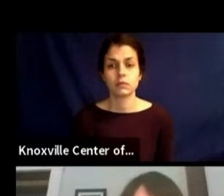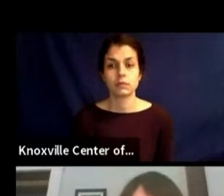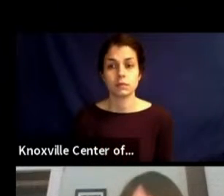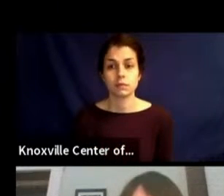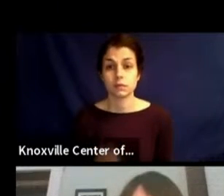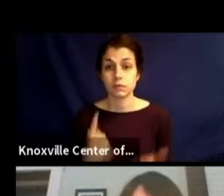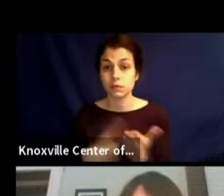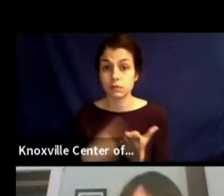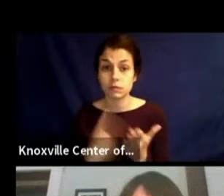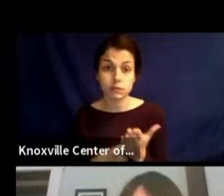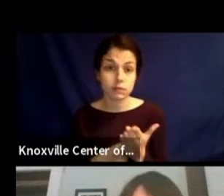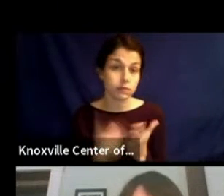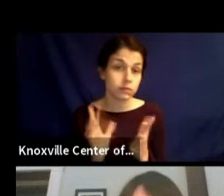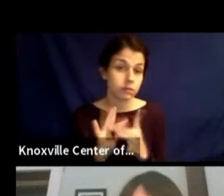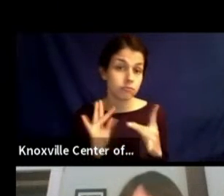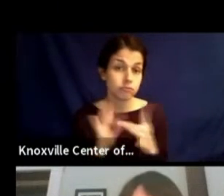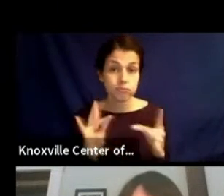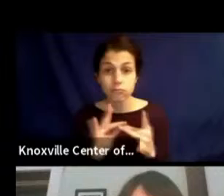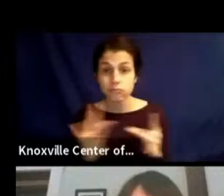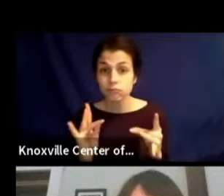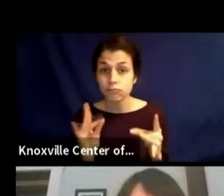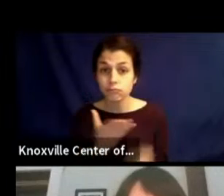Discussions, comments,